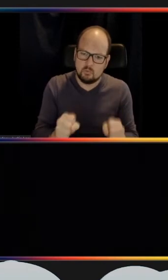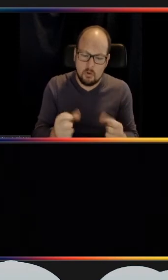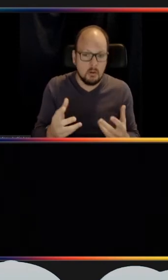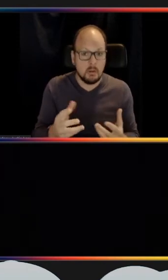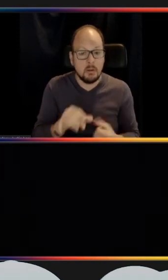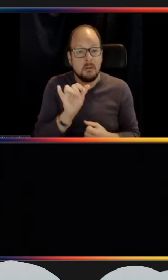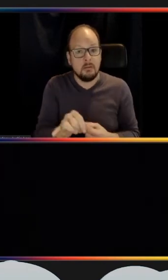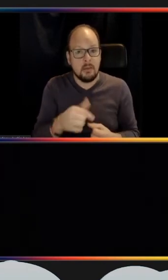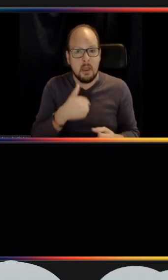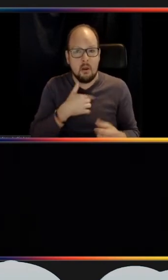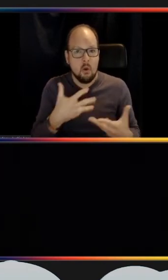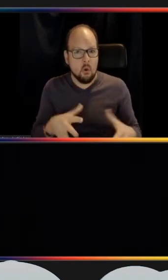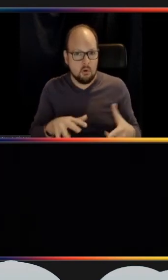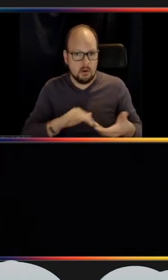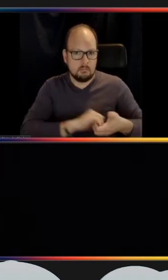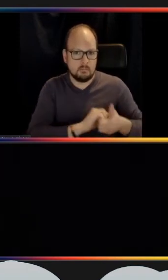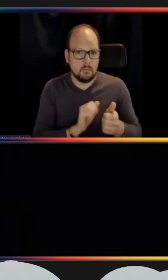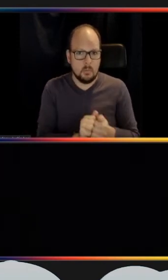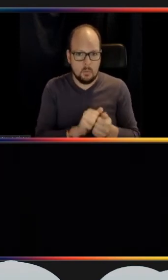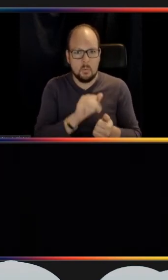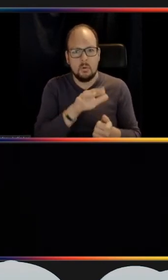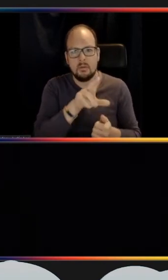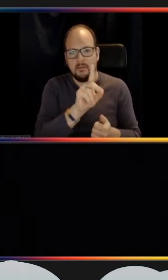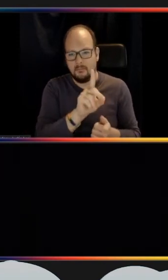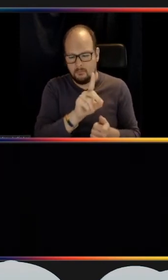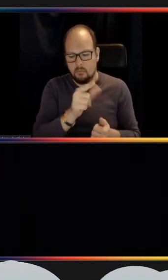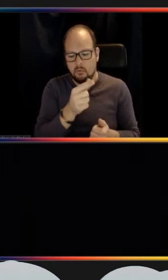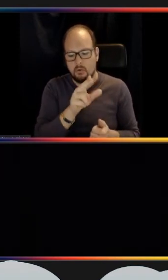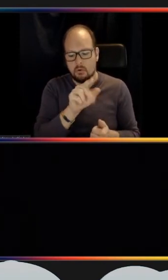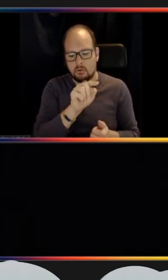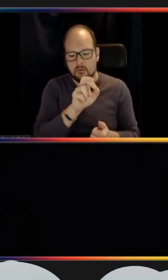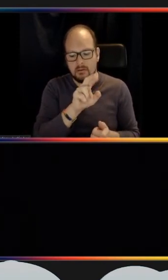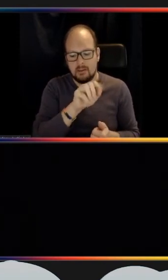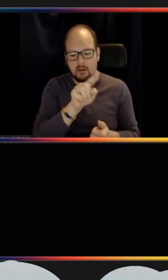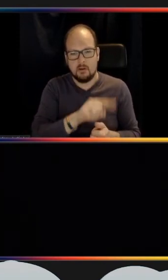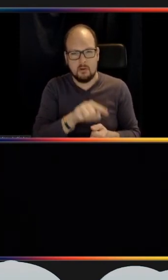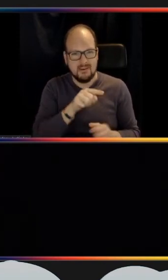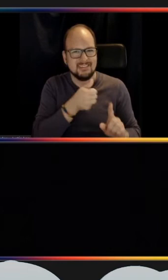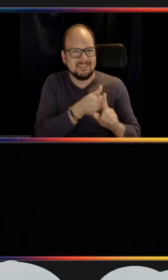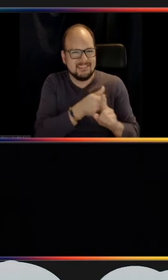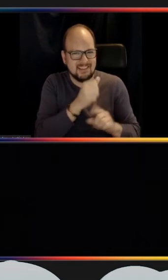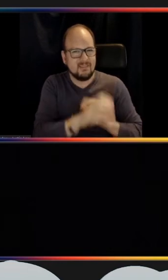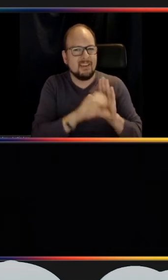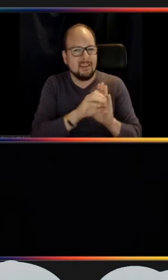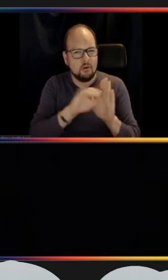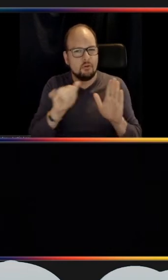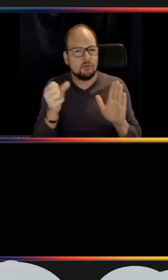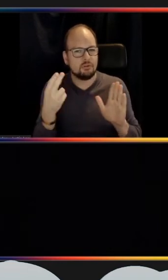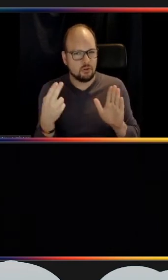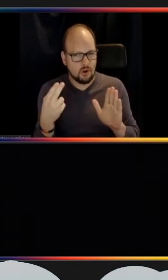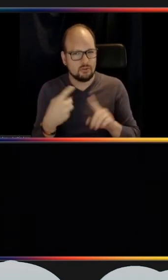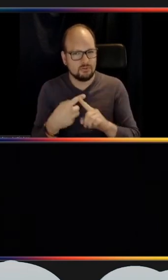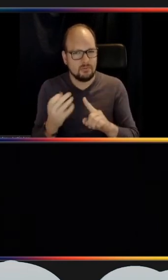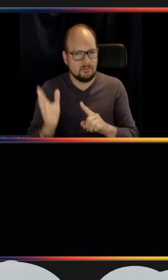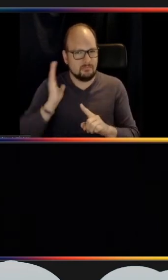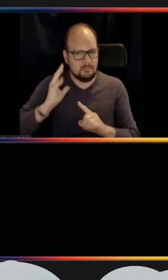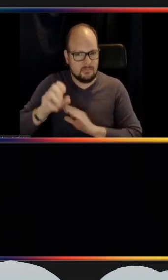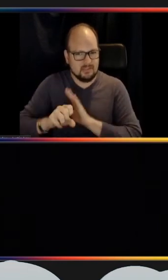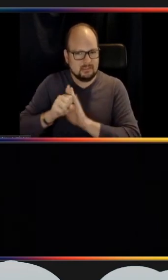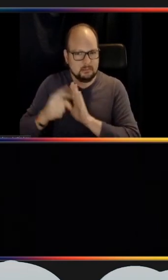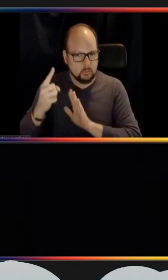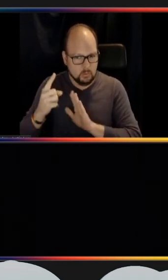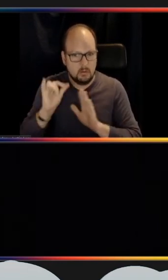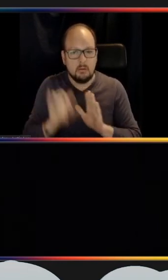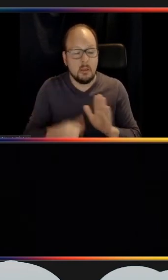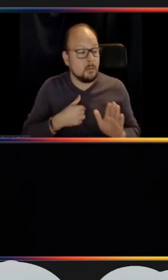with Froy Gutierrez, who played Josh season one. So that was so fun. And then just getting to see how